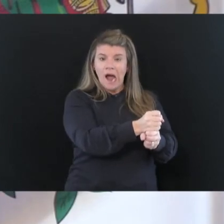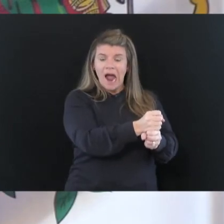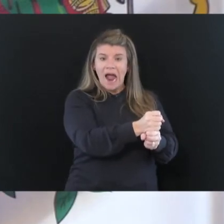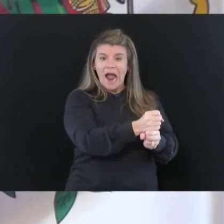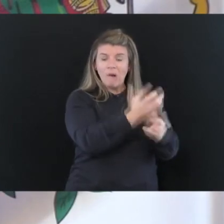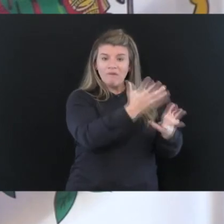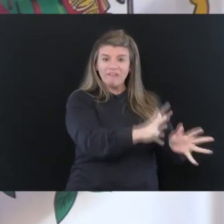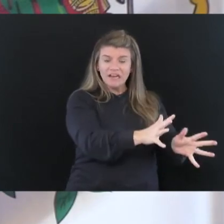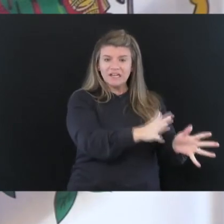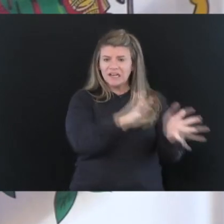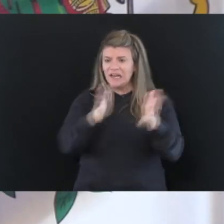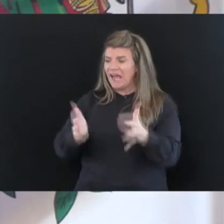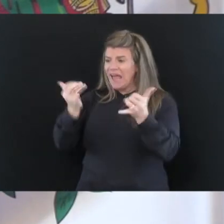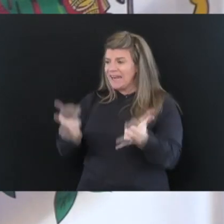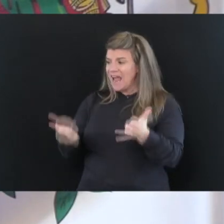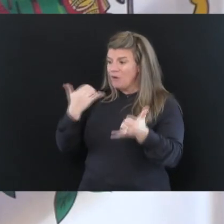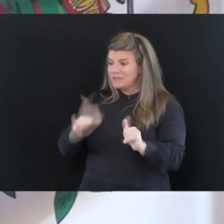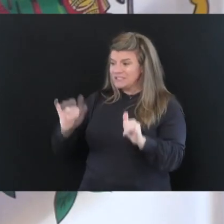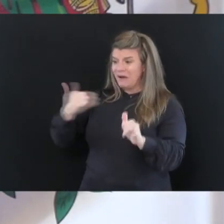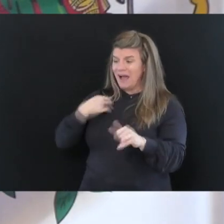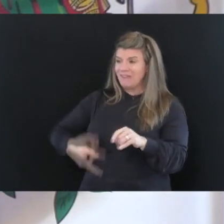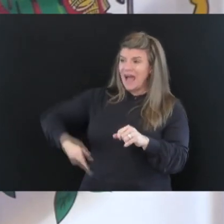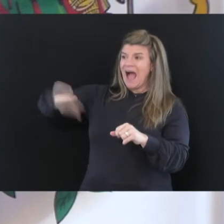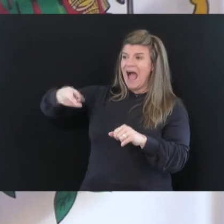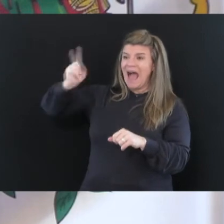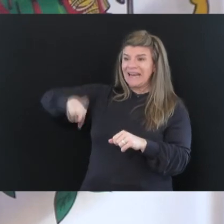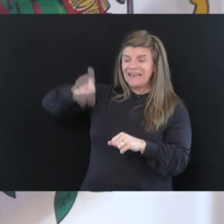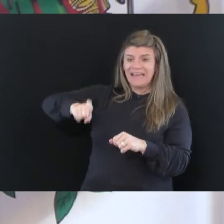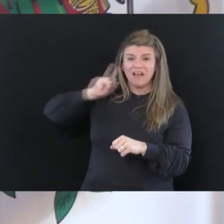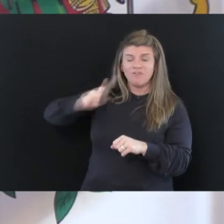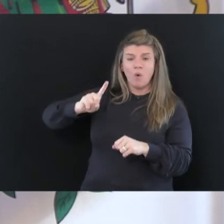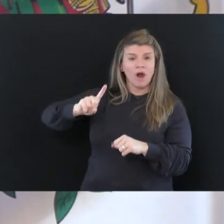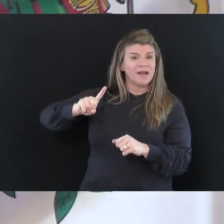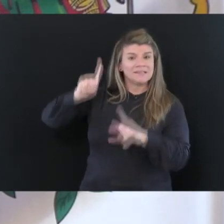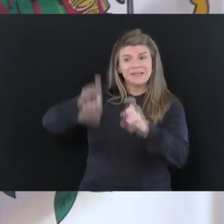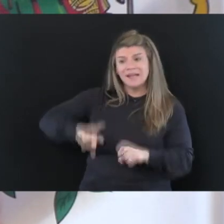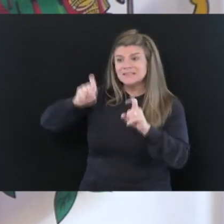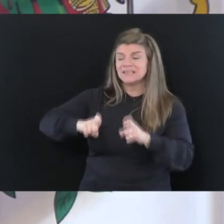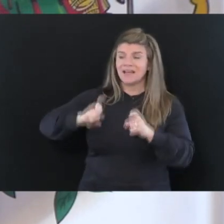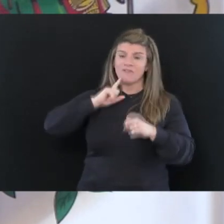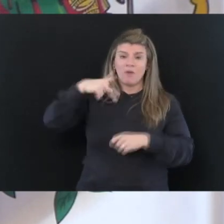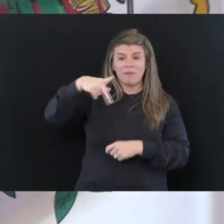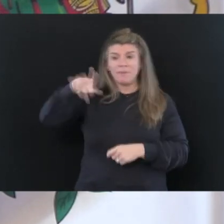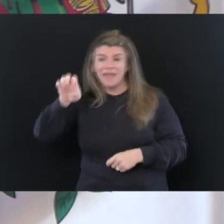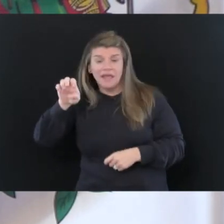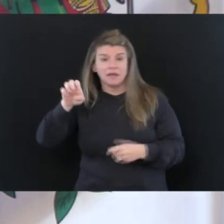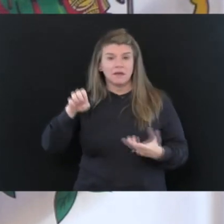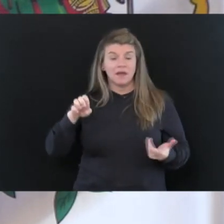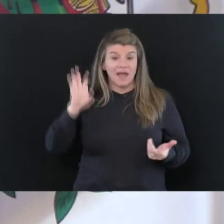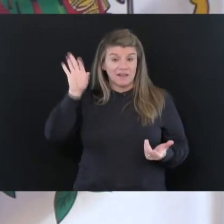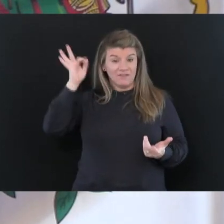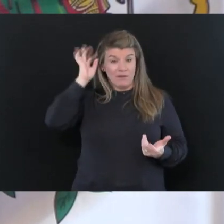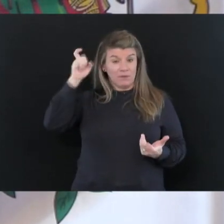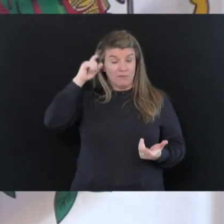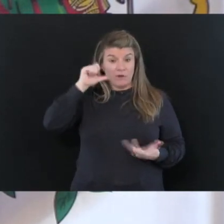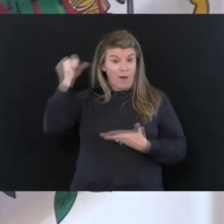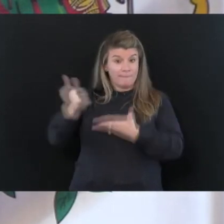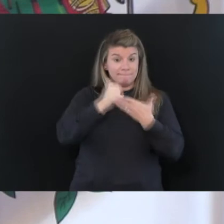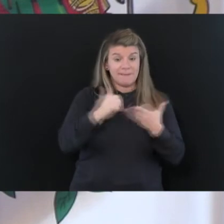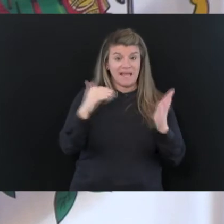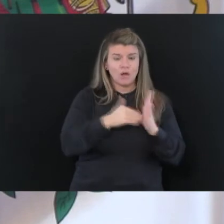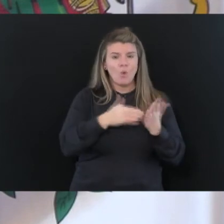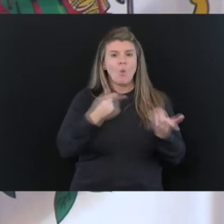or whatever the situation may be, PPE or whatever, and the feds don't move? What happens?